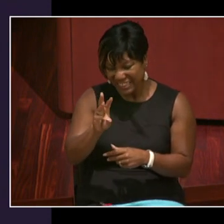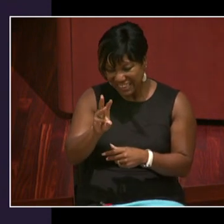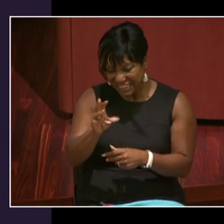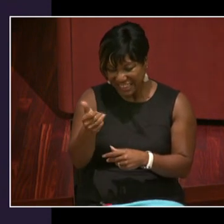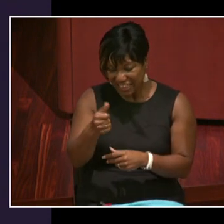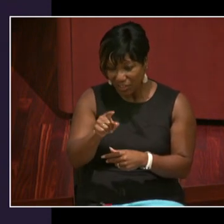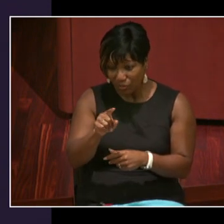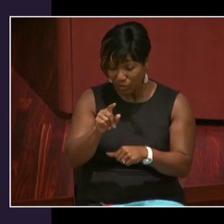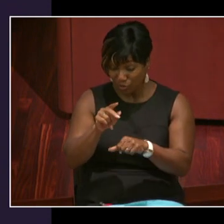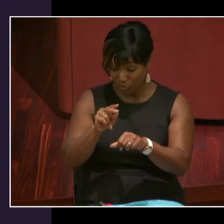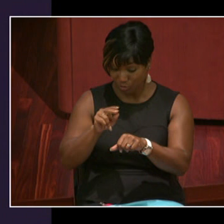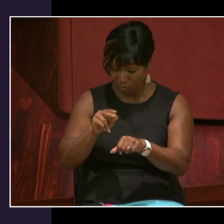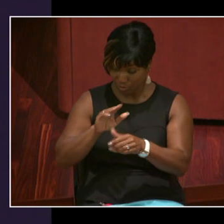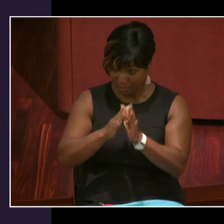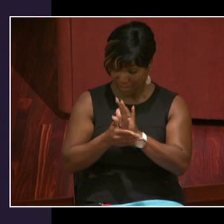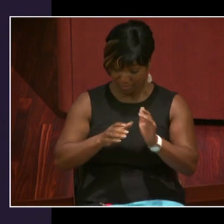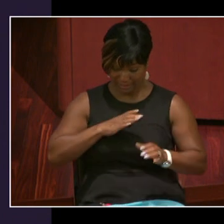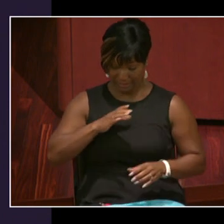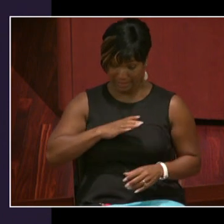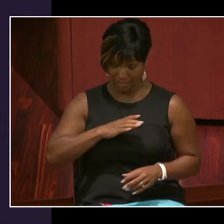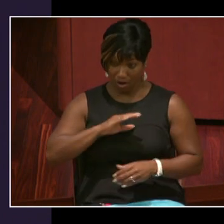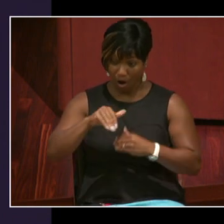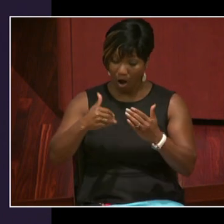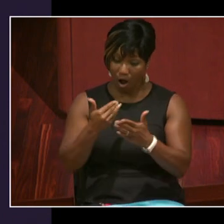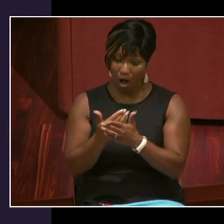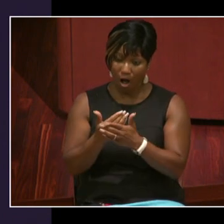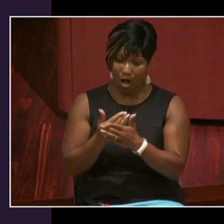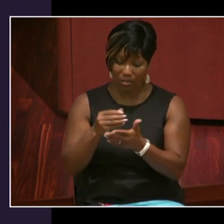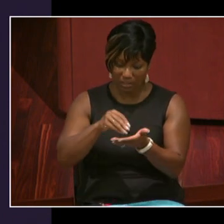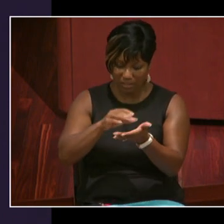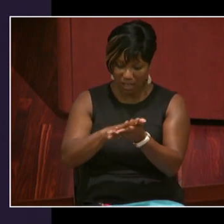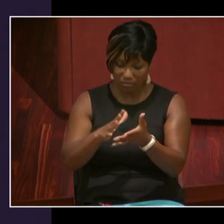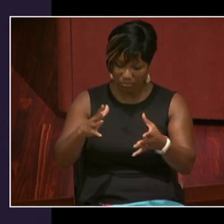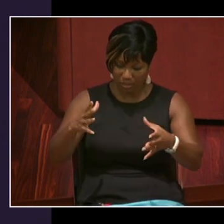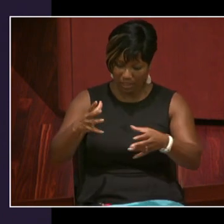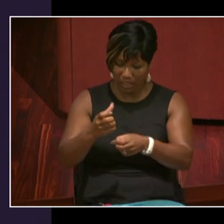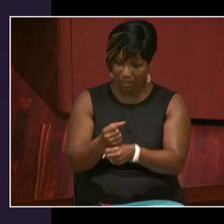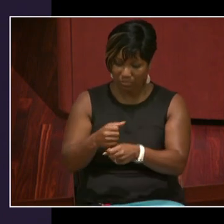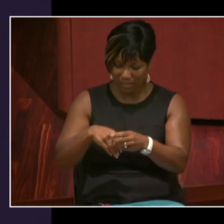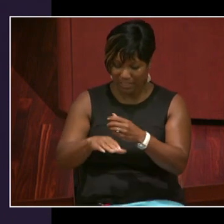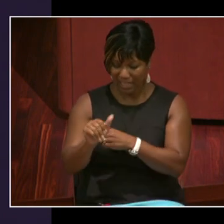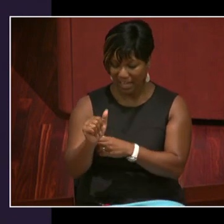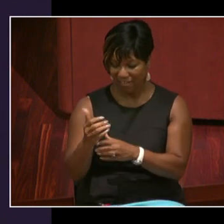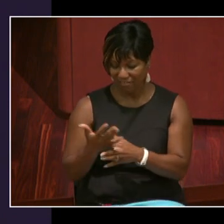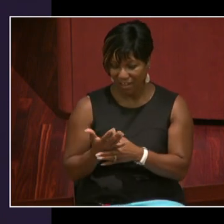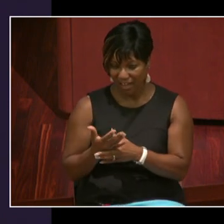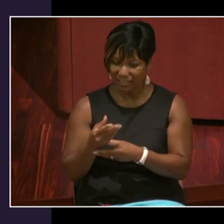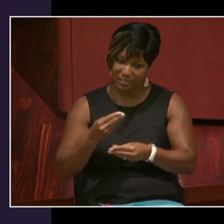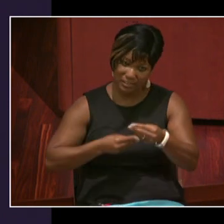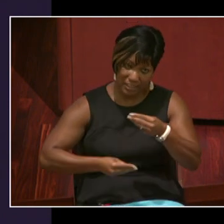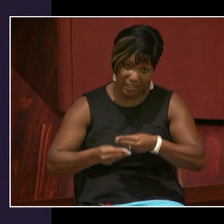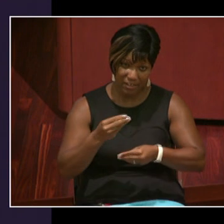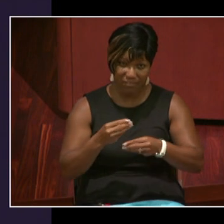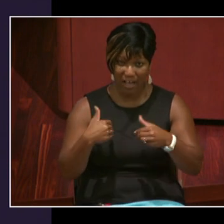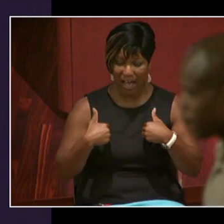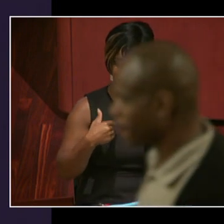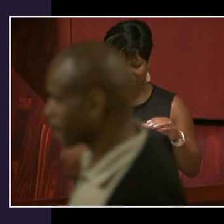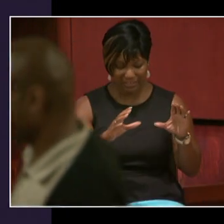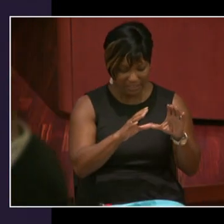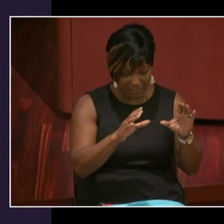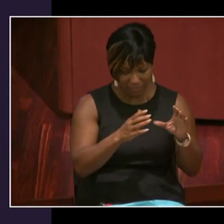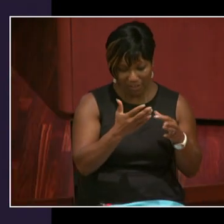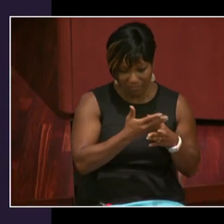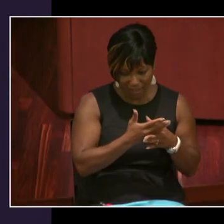anybody who naturalized, all of their documentation was consolidated into the A file, rather than having a certificate file or C